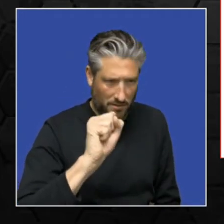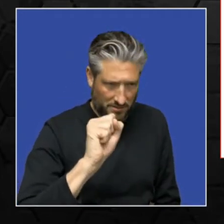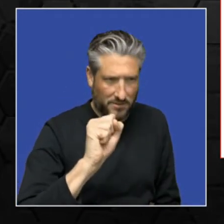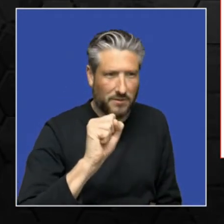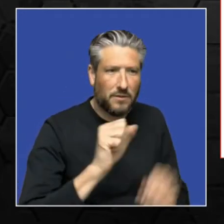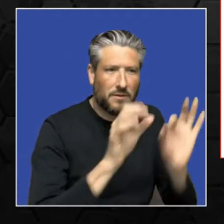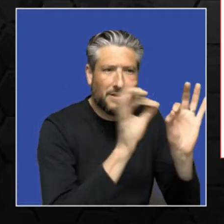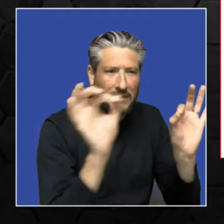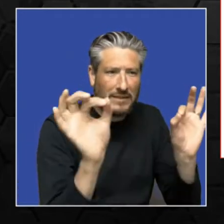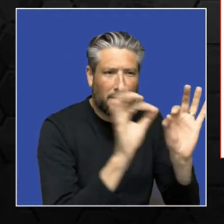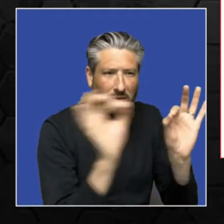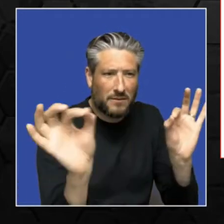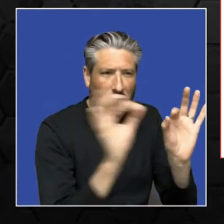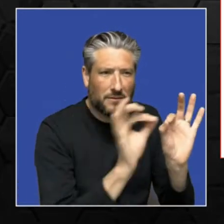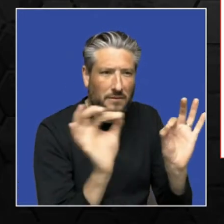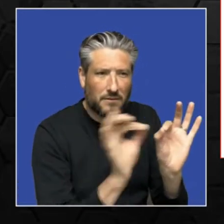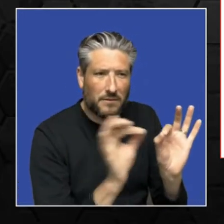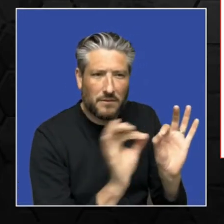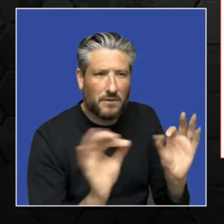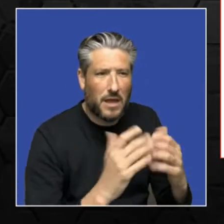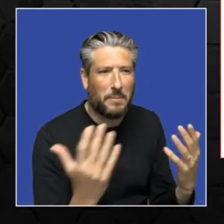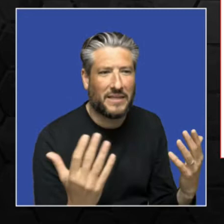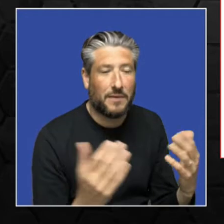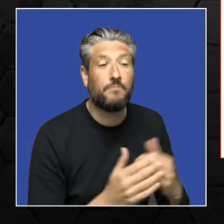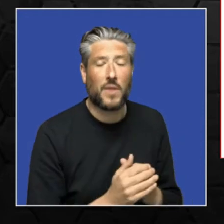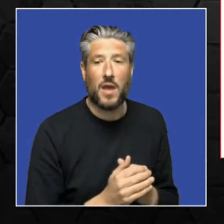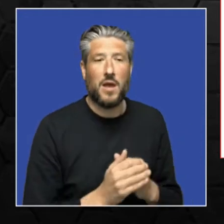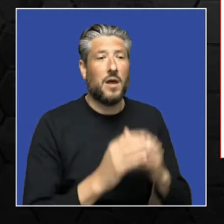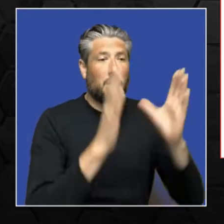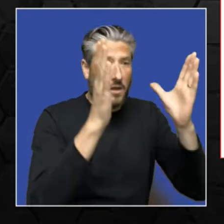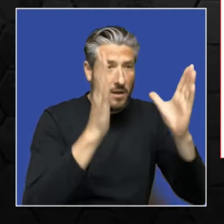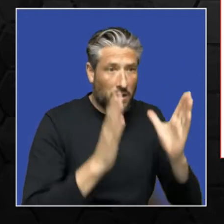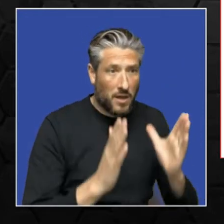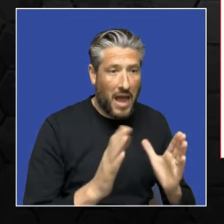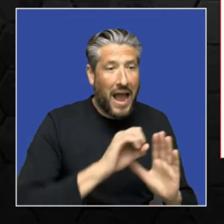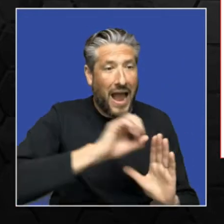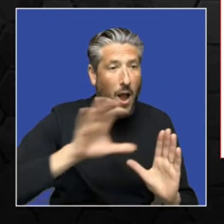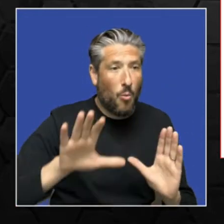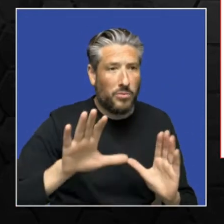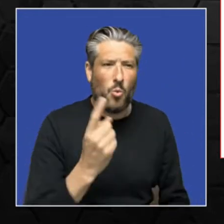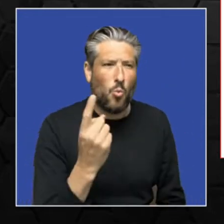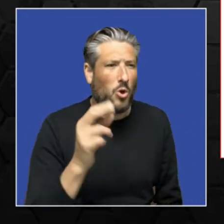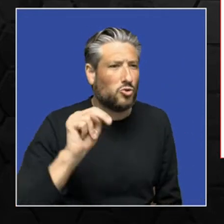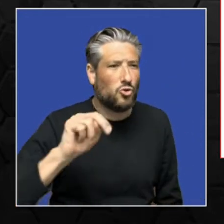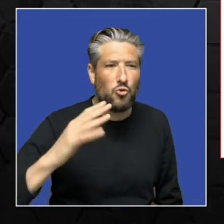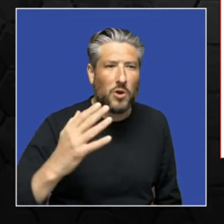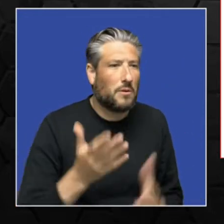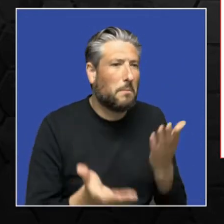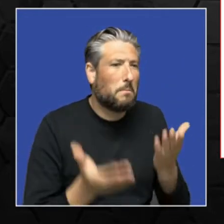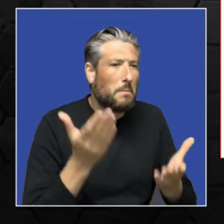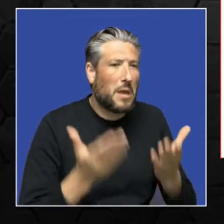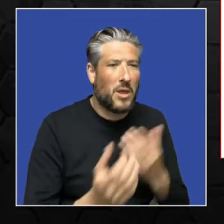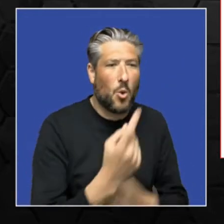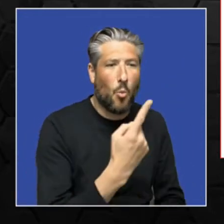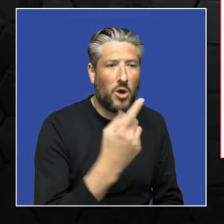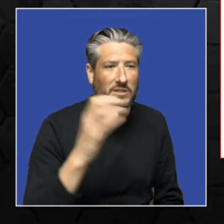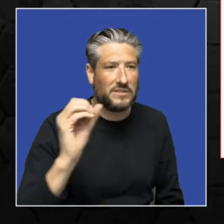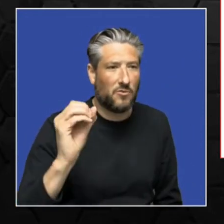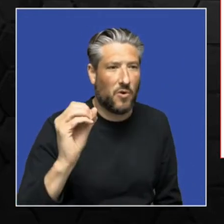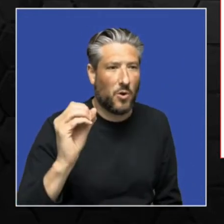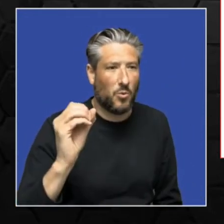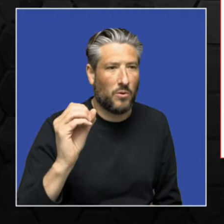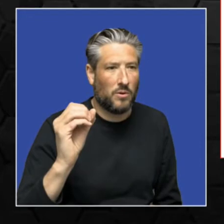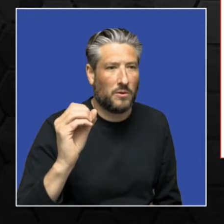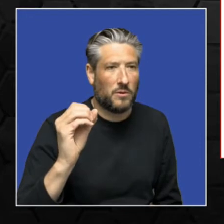output layer might have one neuron, which is more like a binary value, like a 0 or 1. If it's 1, then maybe the image contains a